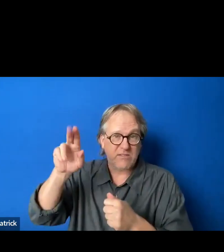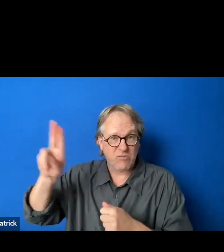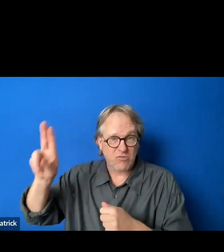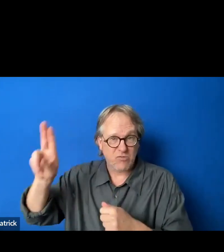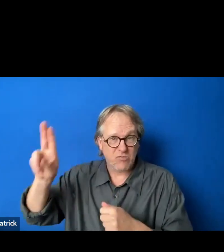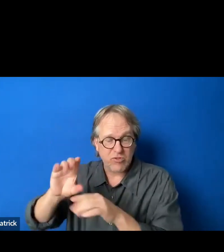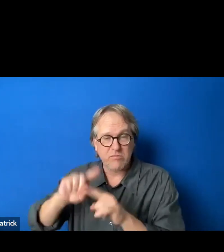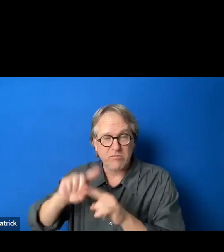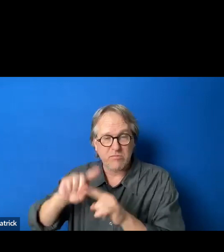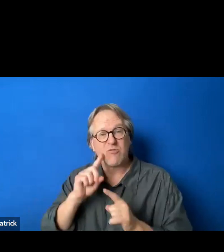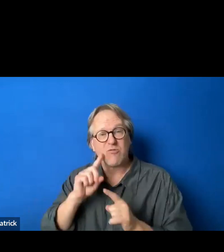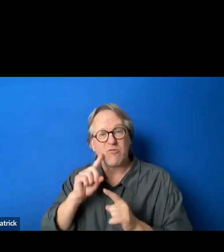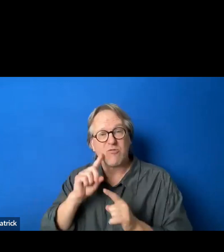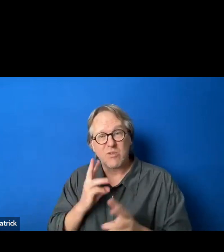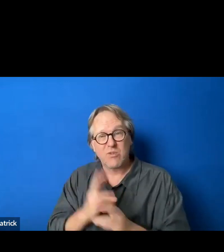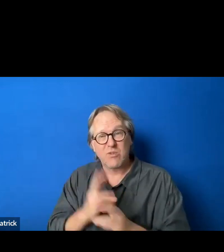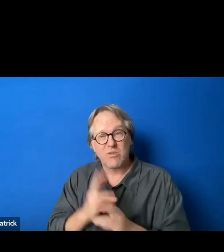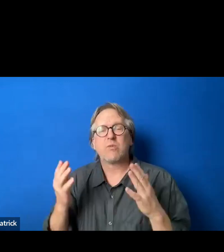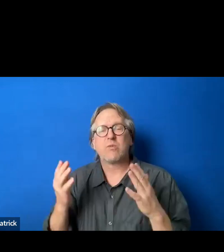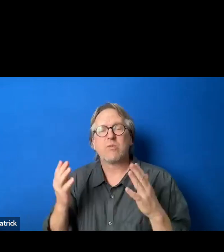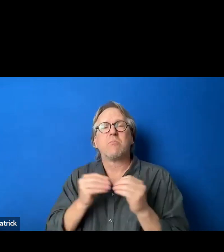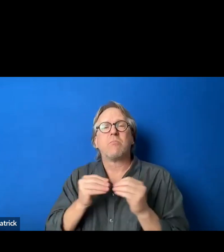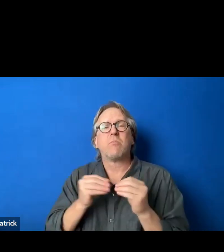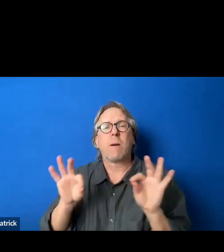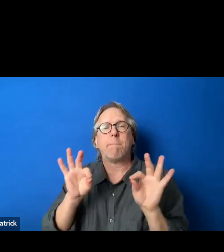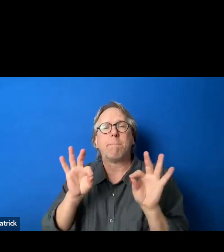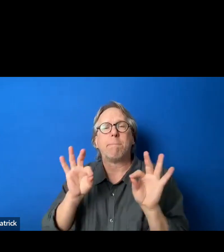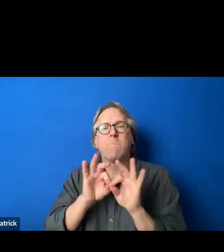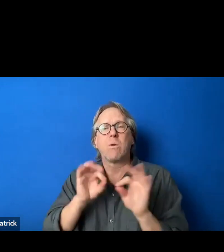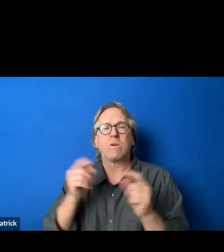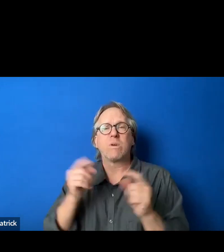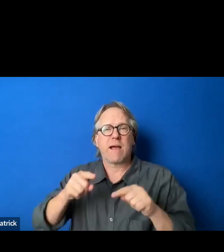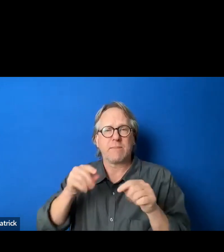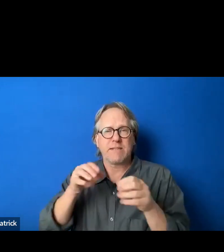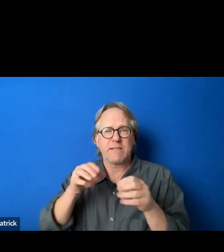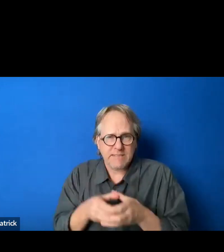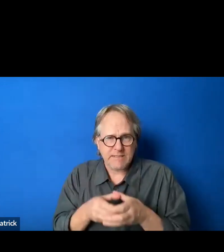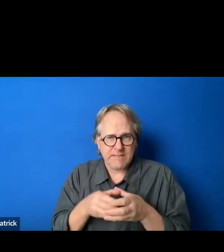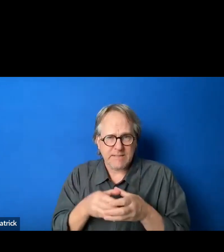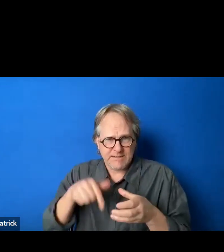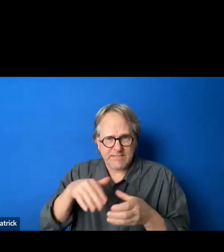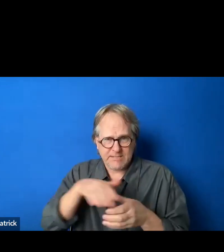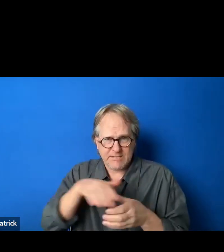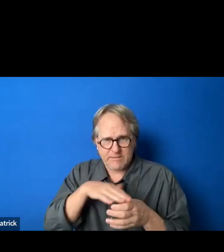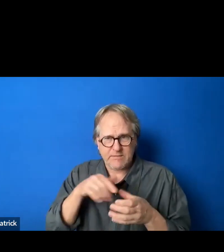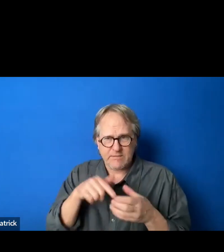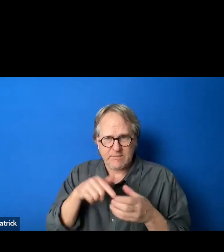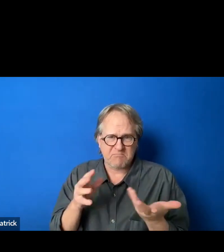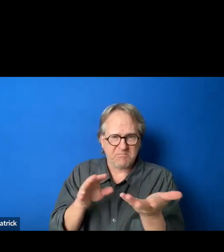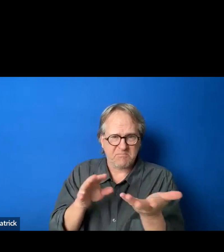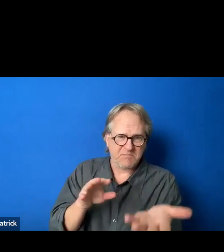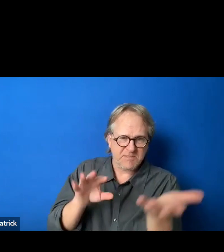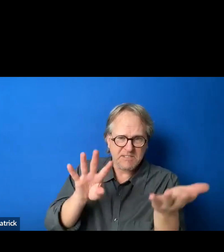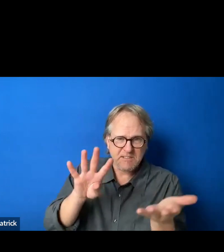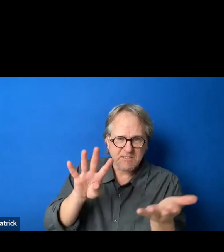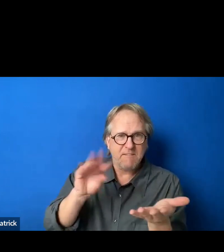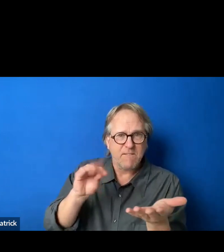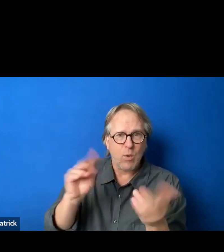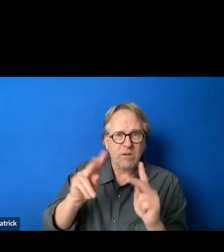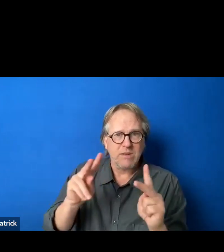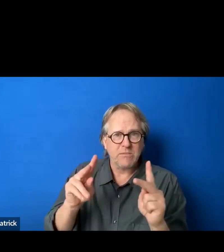what's important is what's happening here in this community of almost 40 people who've gathered